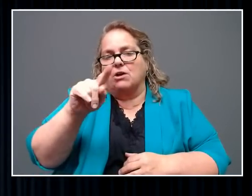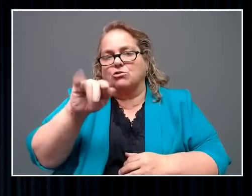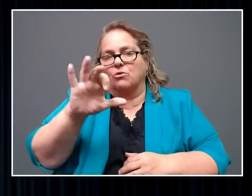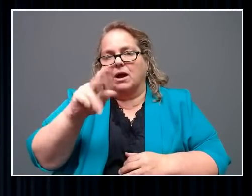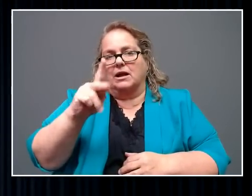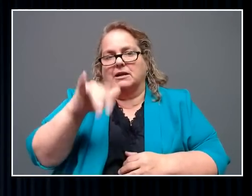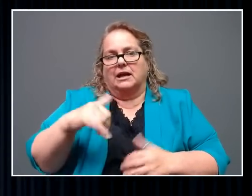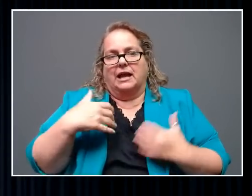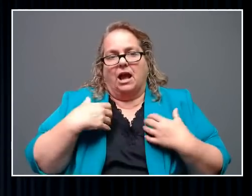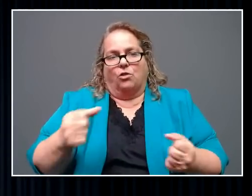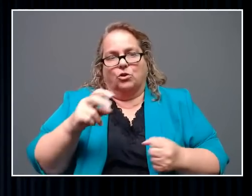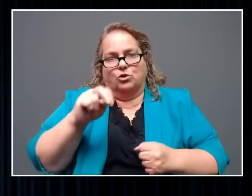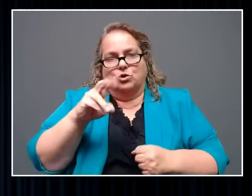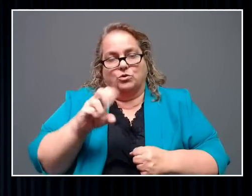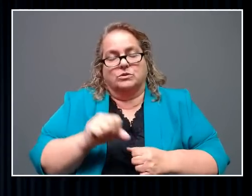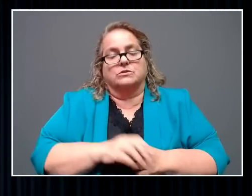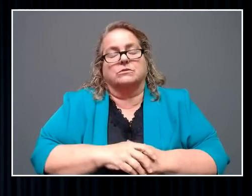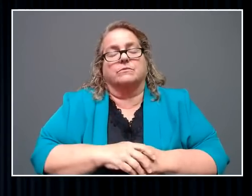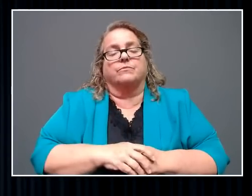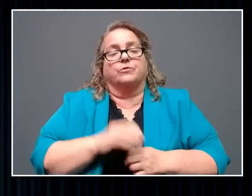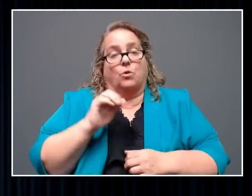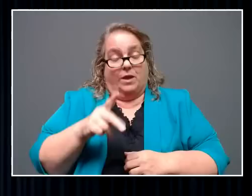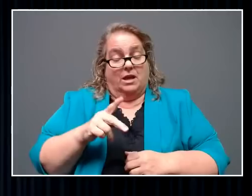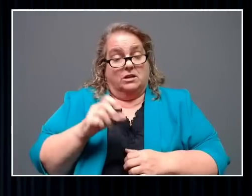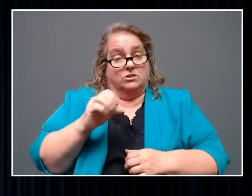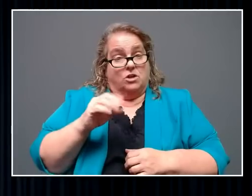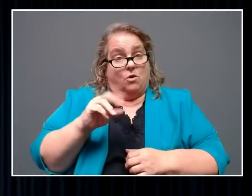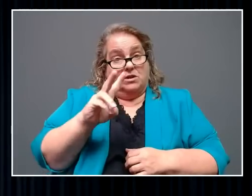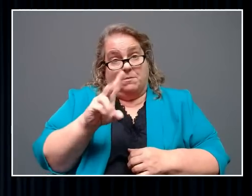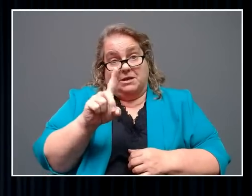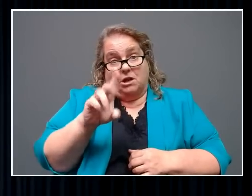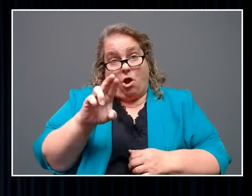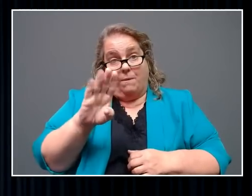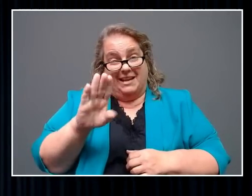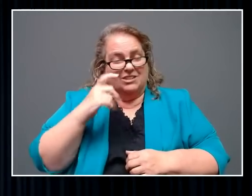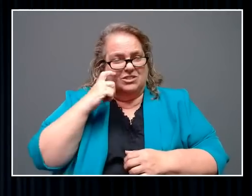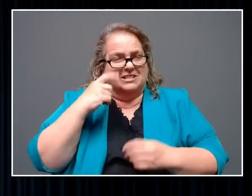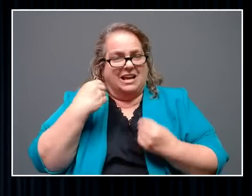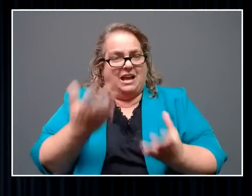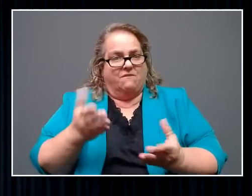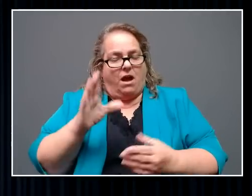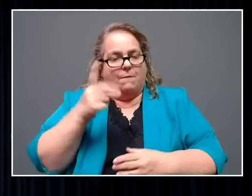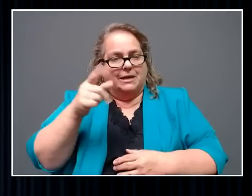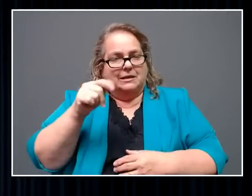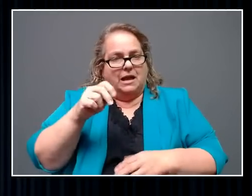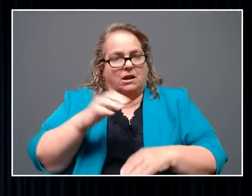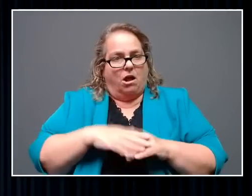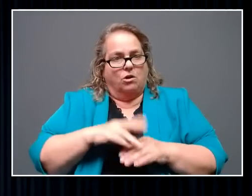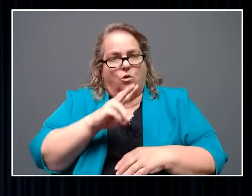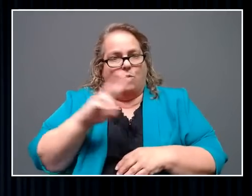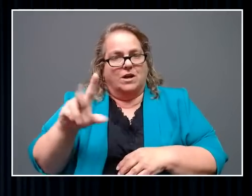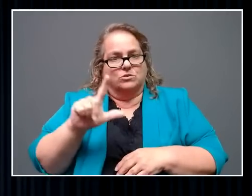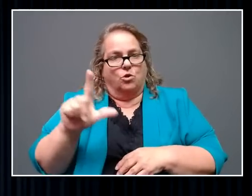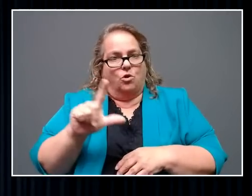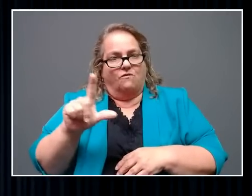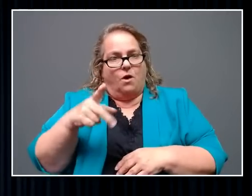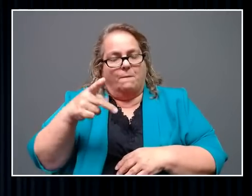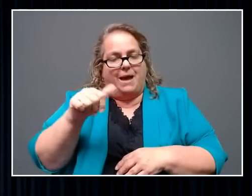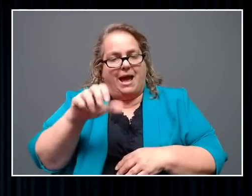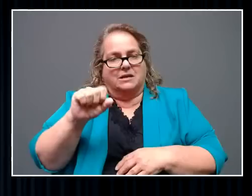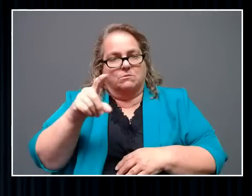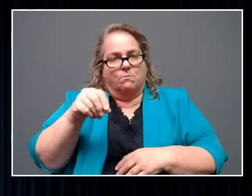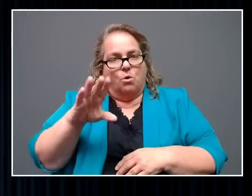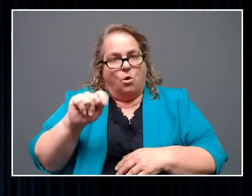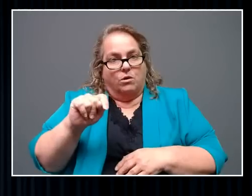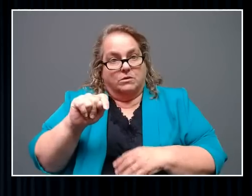Hi, Governor. So WDRB just gave an update on the West Louisville passport development that